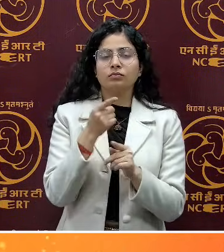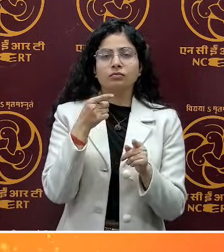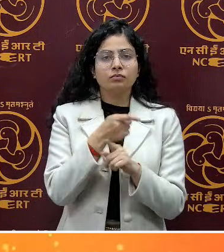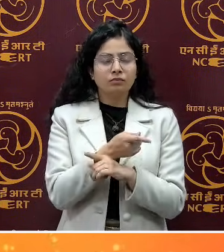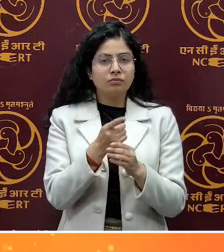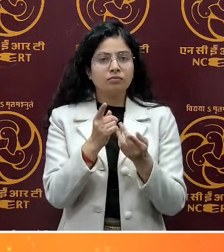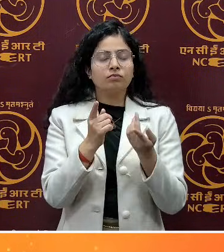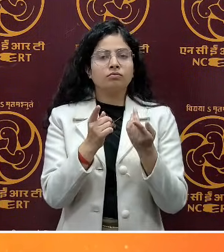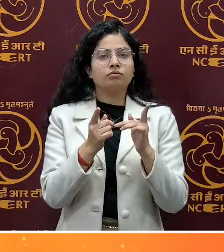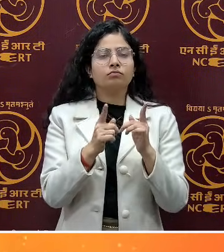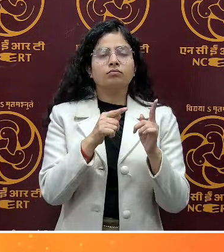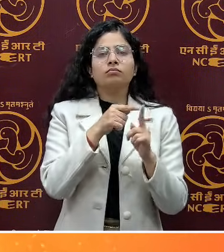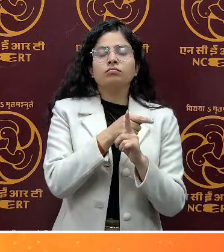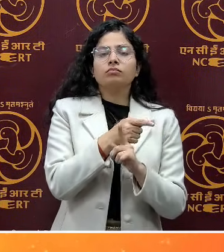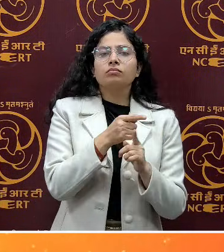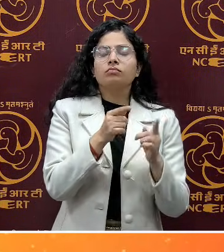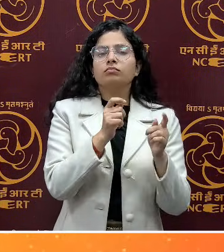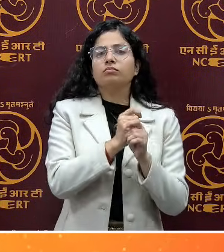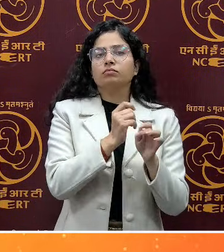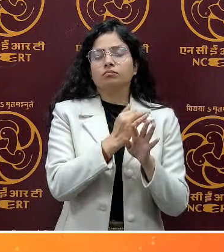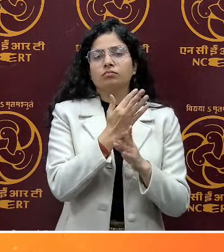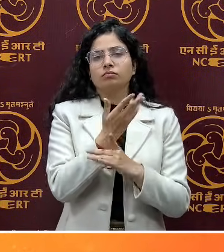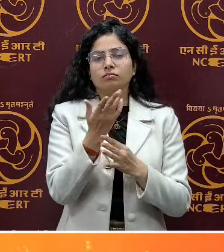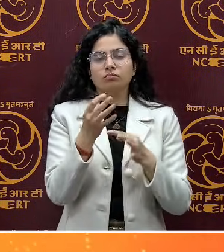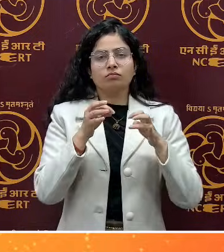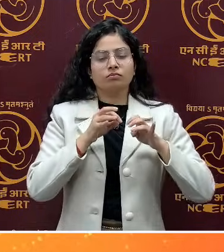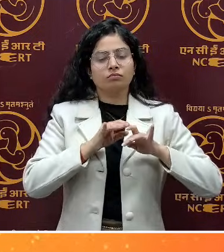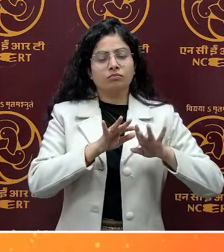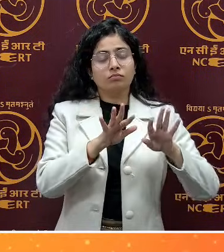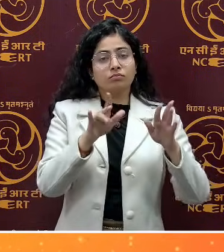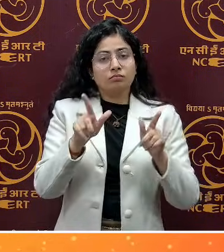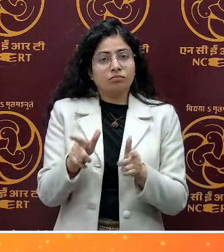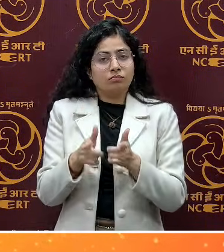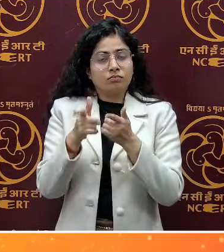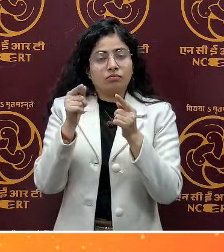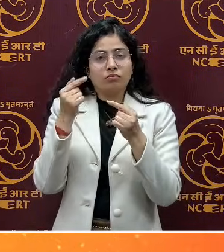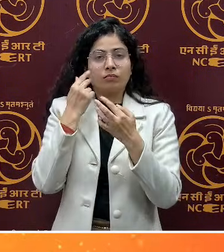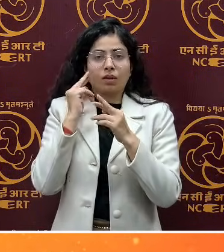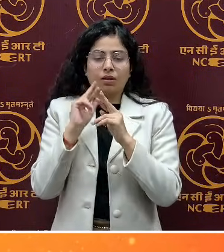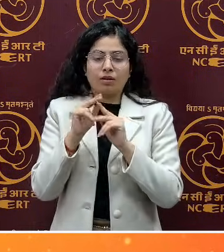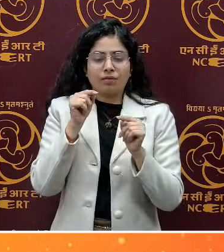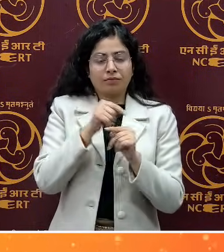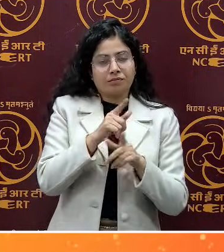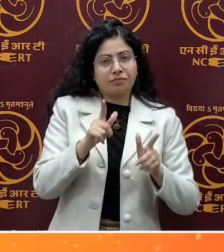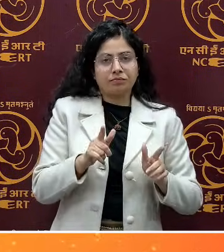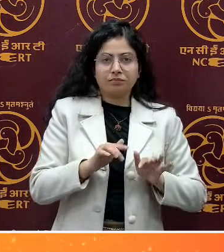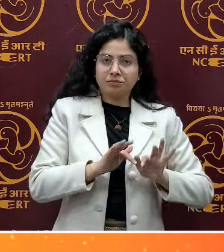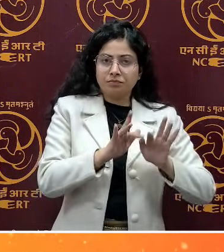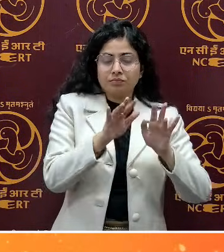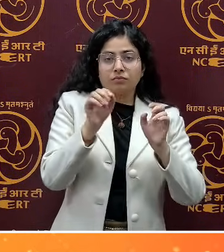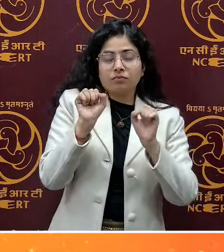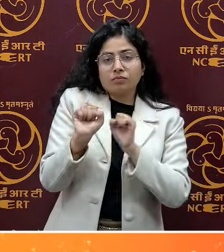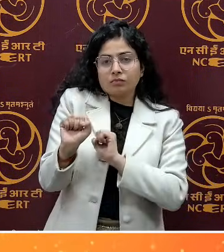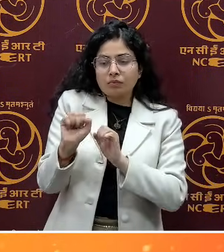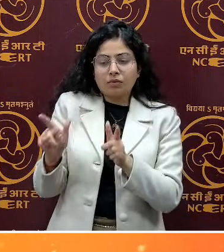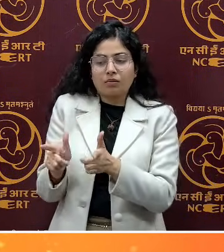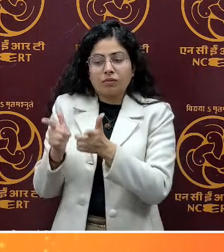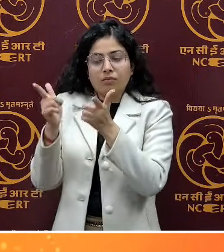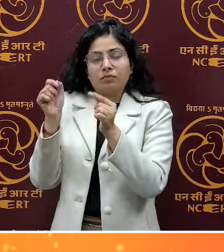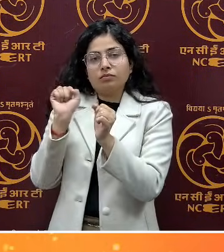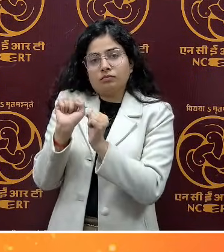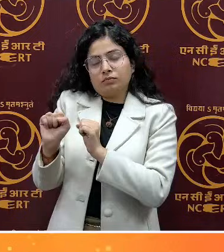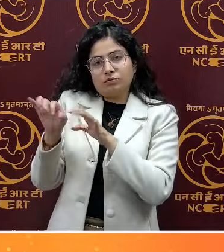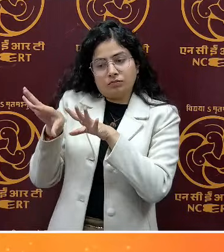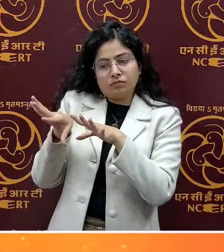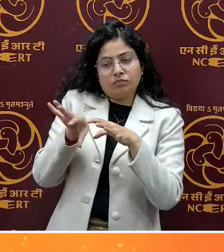on growing, right? And the plant it grows on, it takes off all the nutrients and in